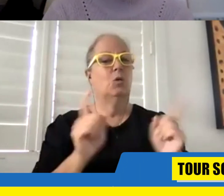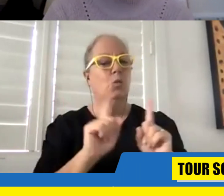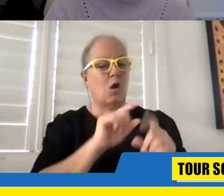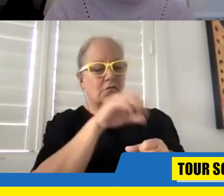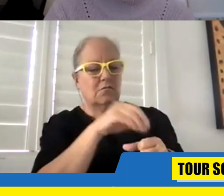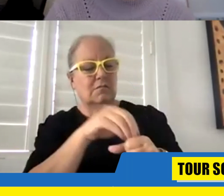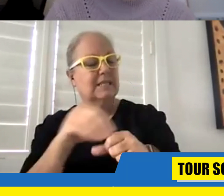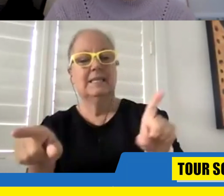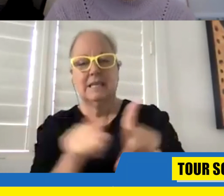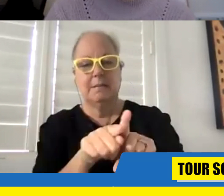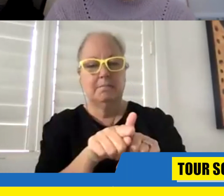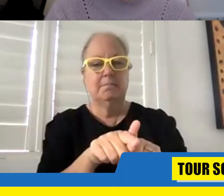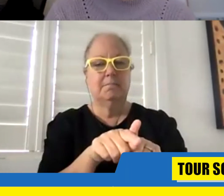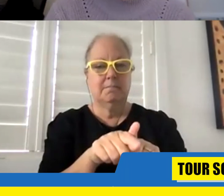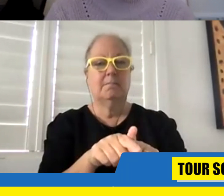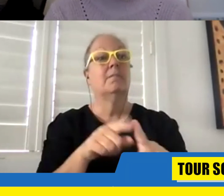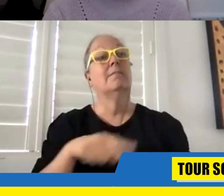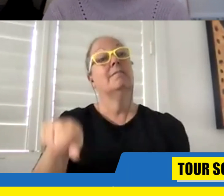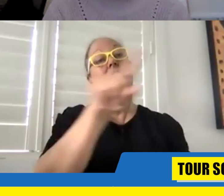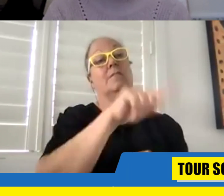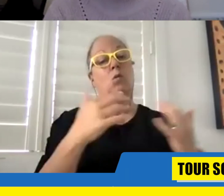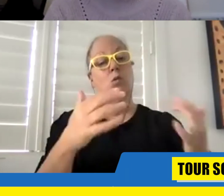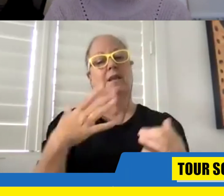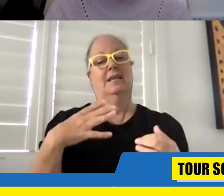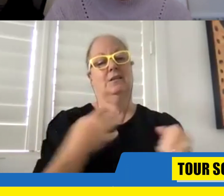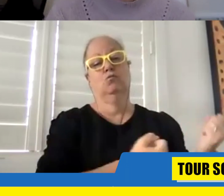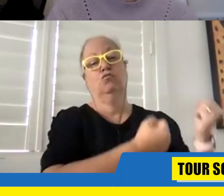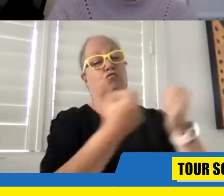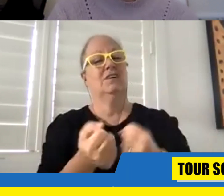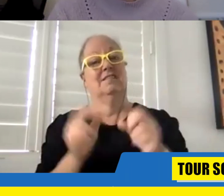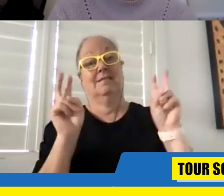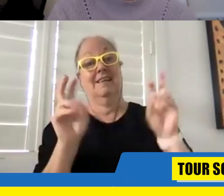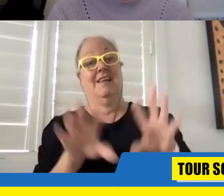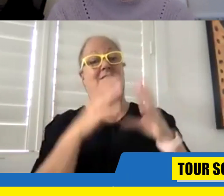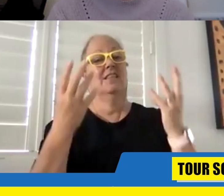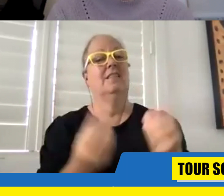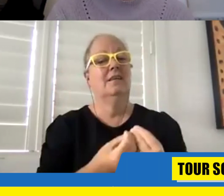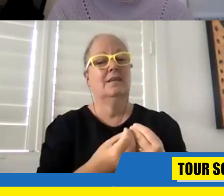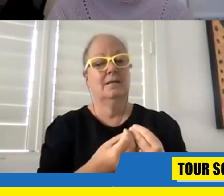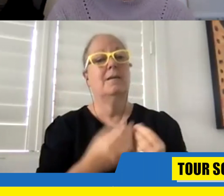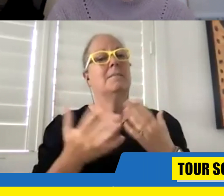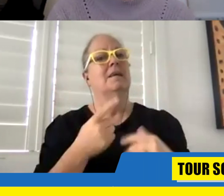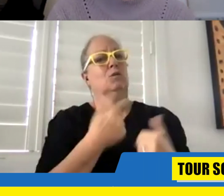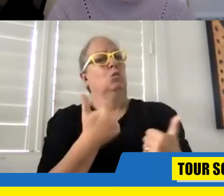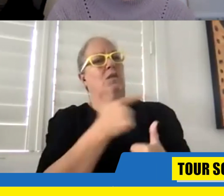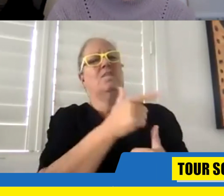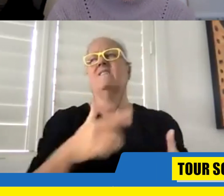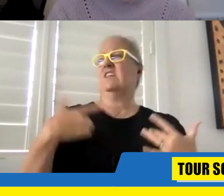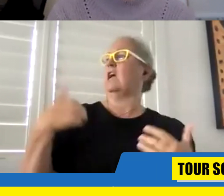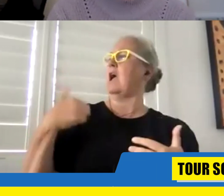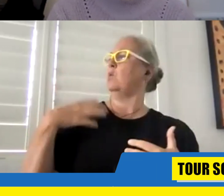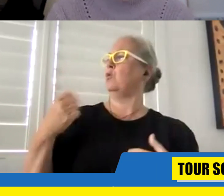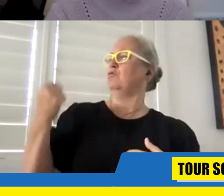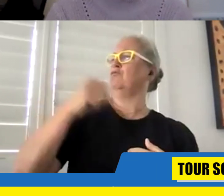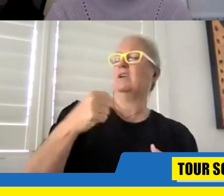the audience were required to bring their own everything, which actually gave them a whole lot of ownership, which is quite an